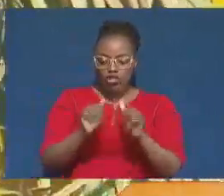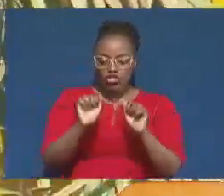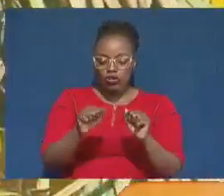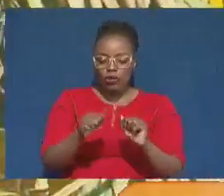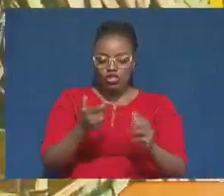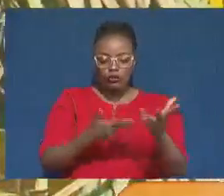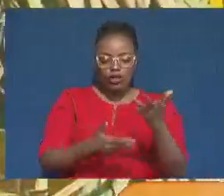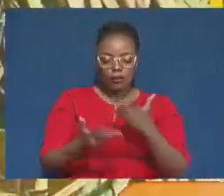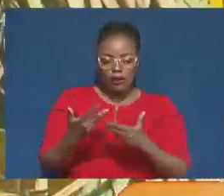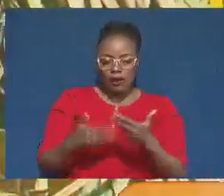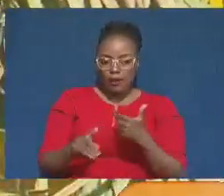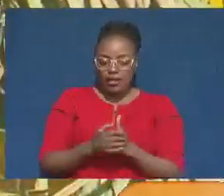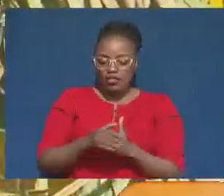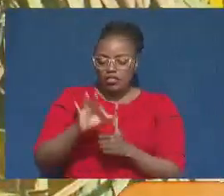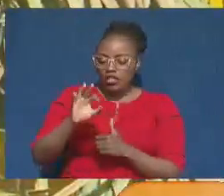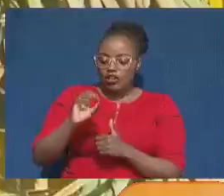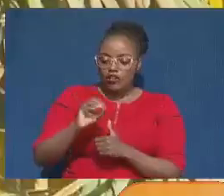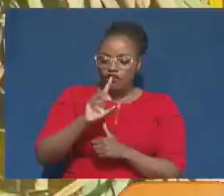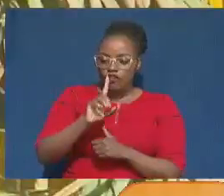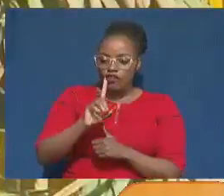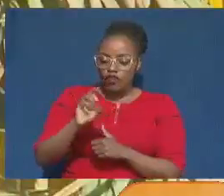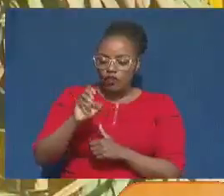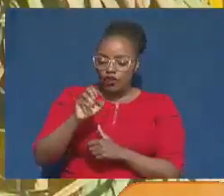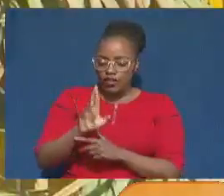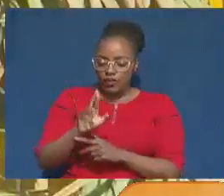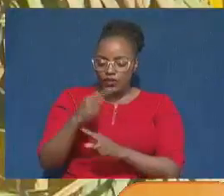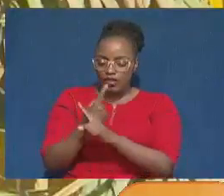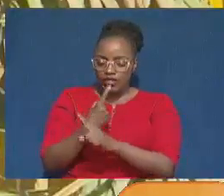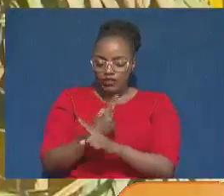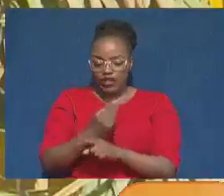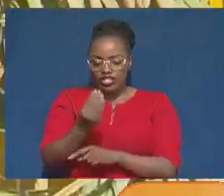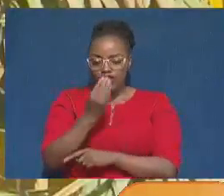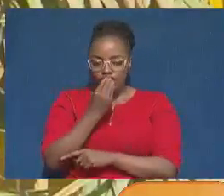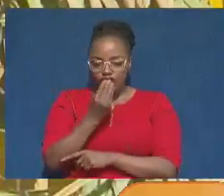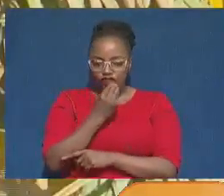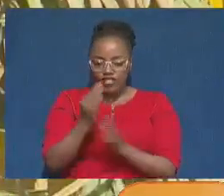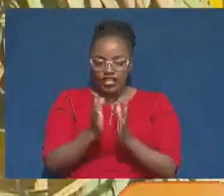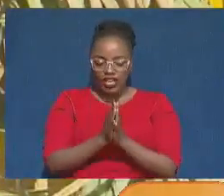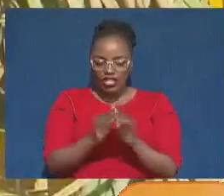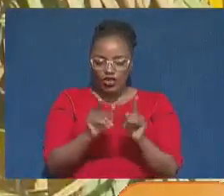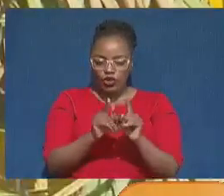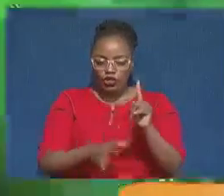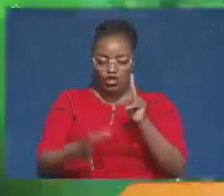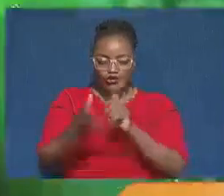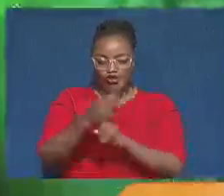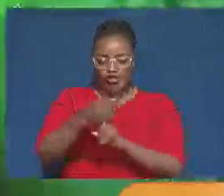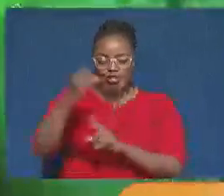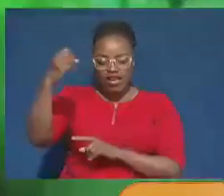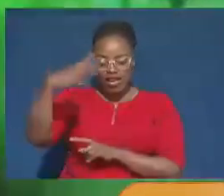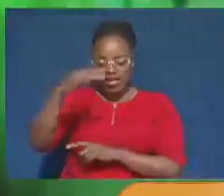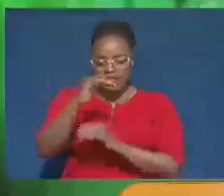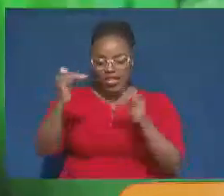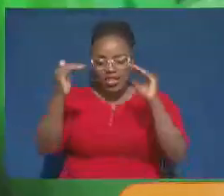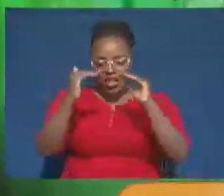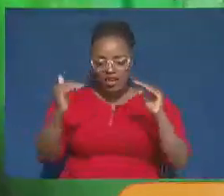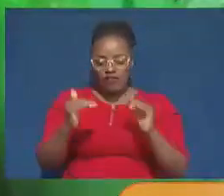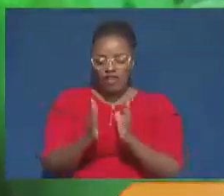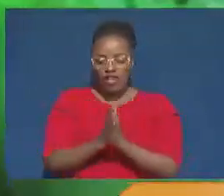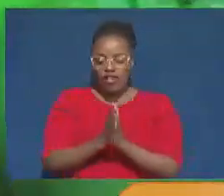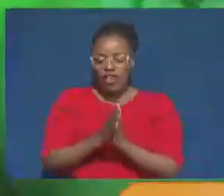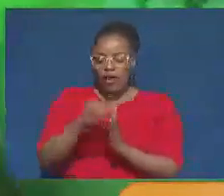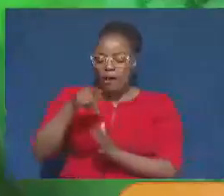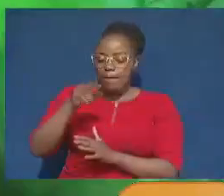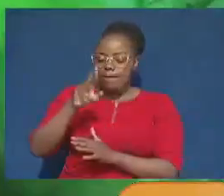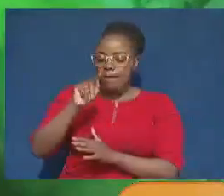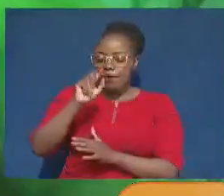mix the fodder with various nutritious aspects where you achieve the energy levels that you want and the protein levels that you